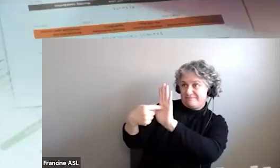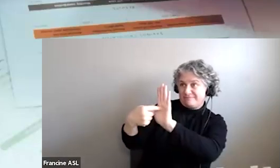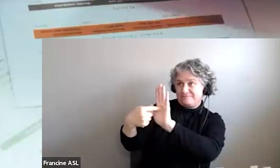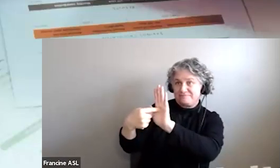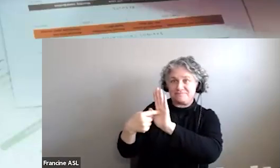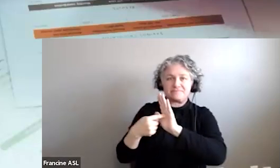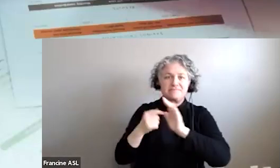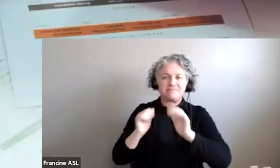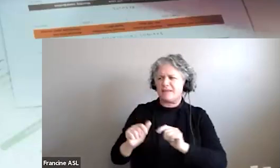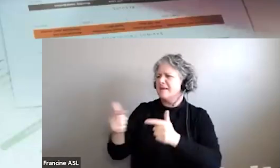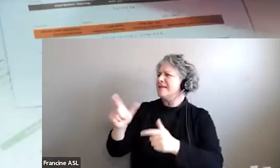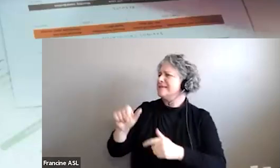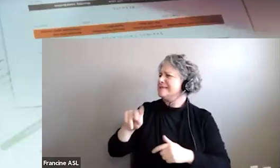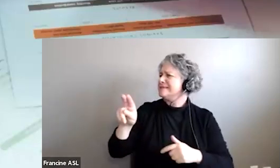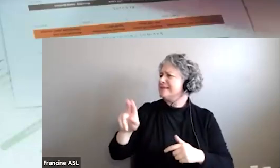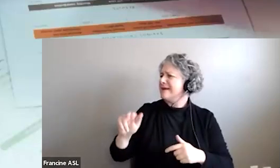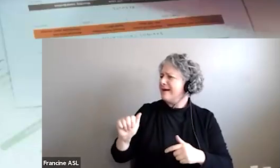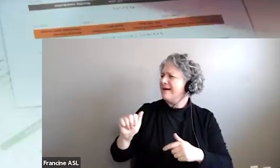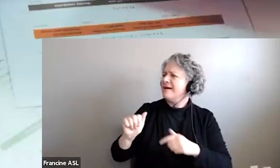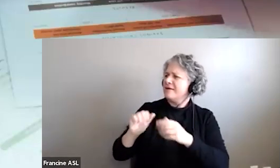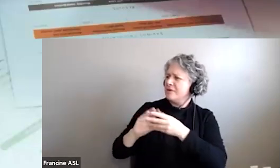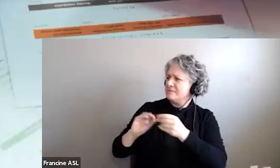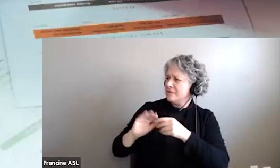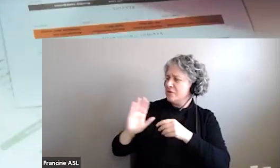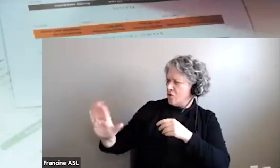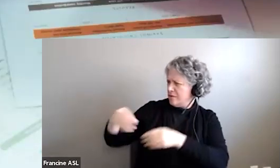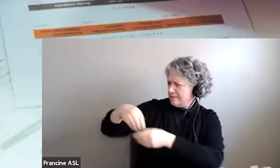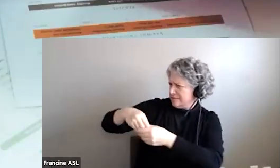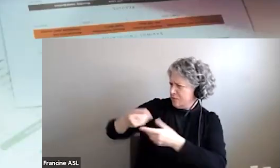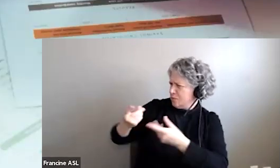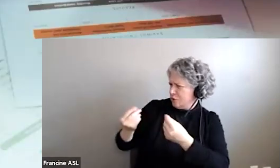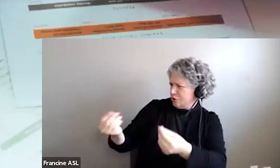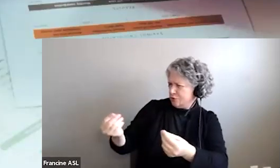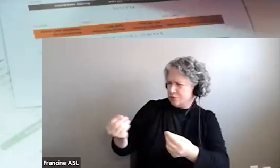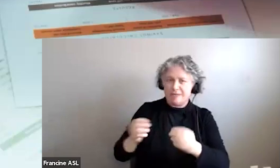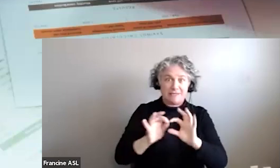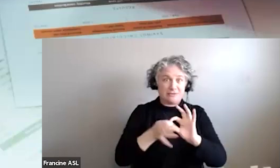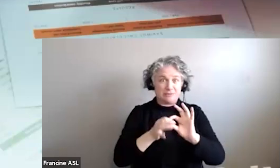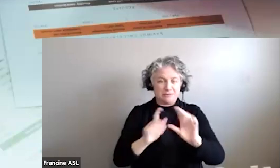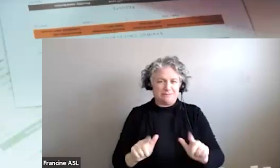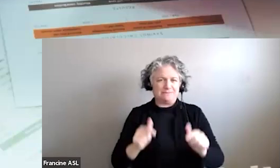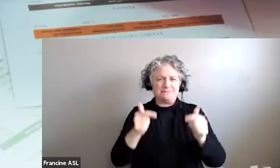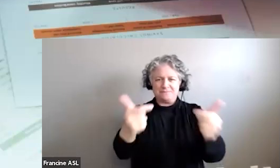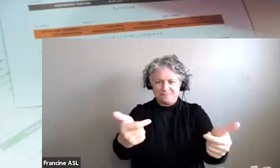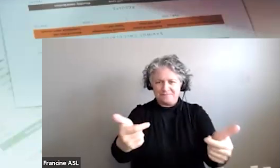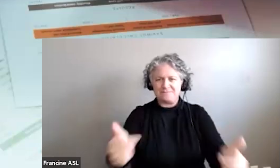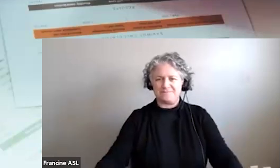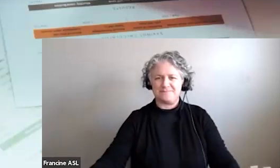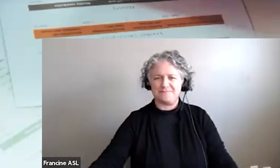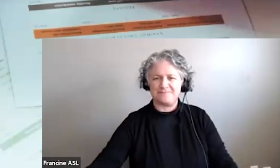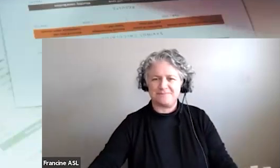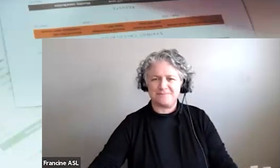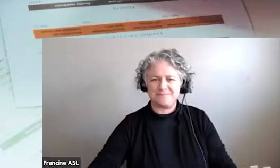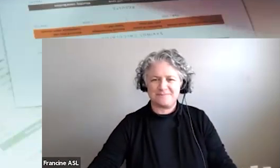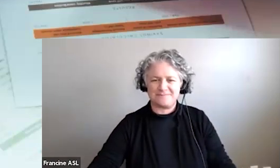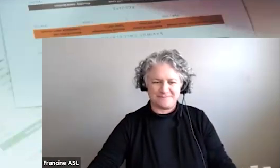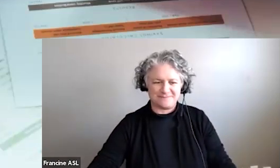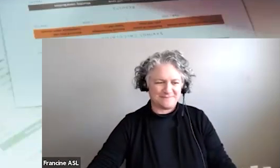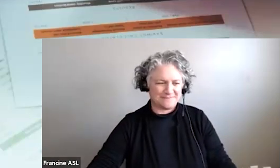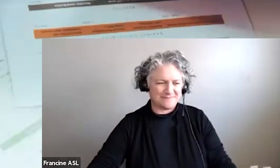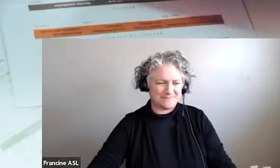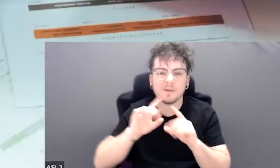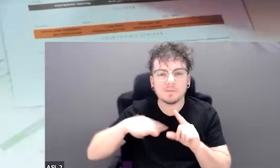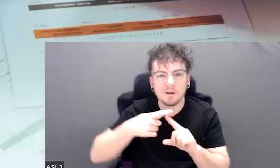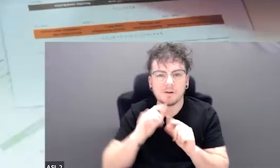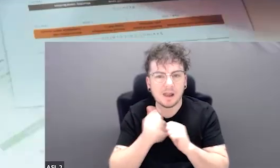off to Lisna. She can tell you more about what they're doing internally too at Coast and how we worked on